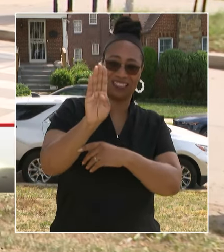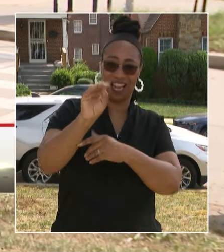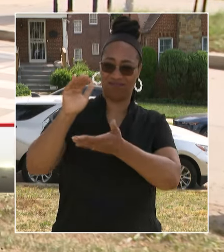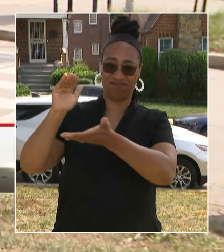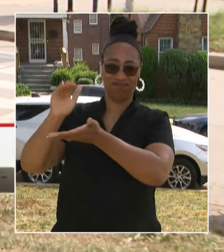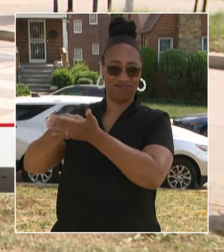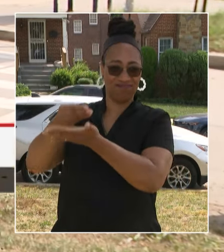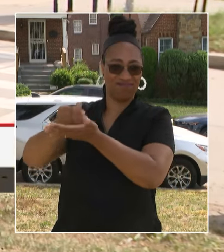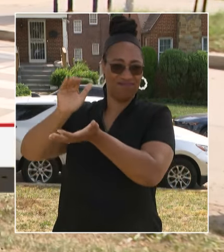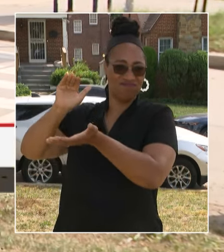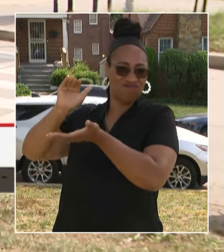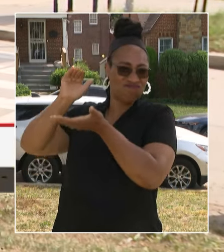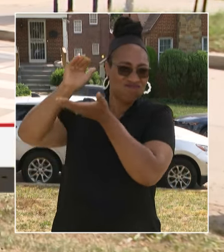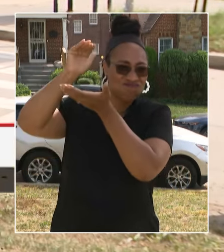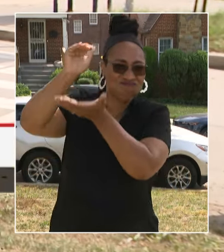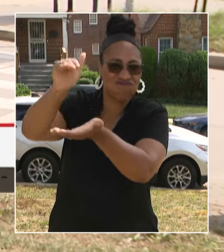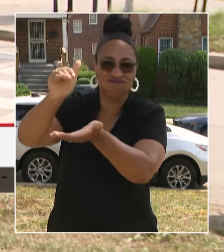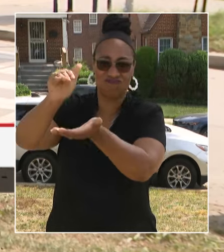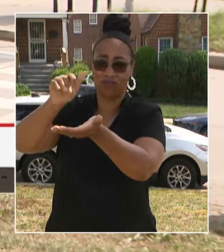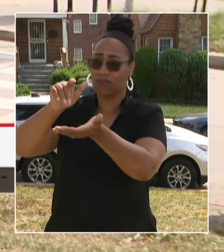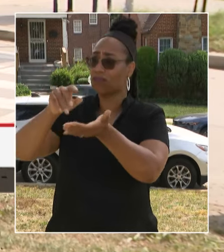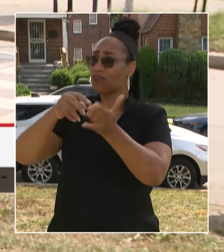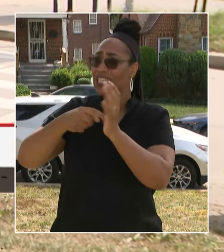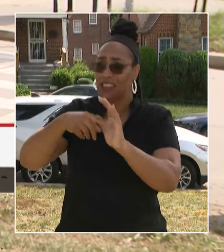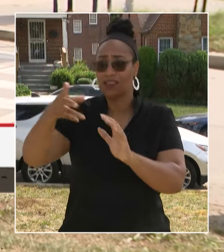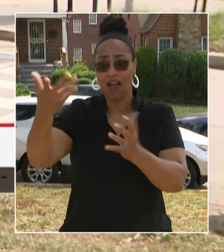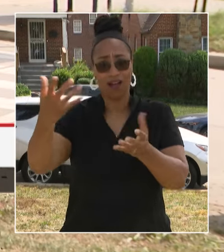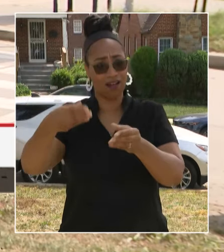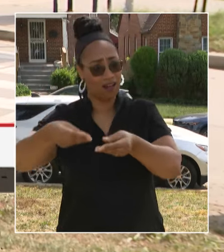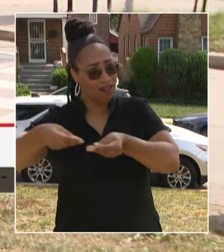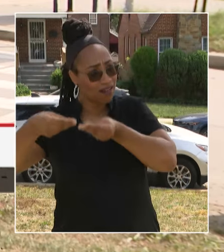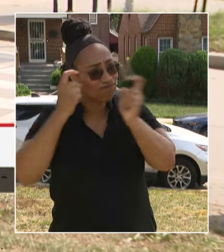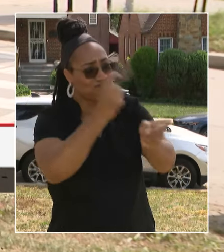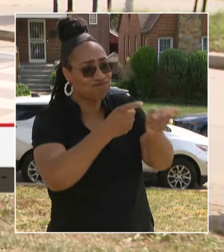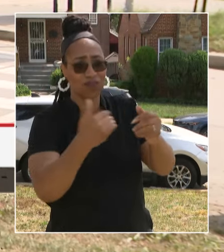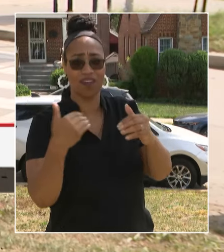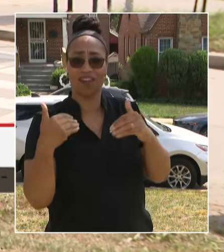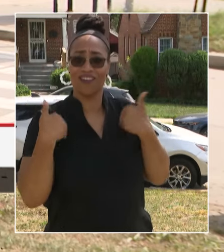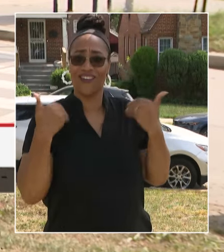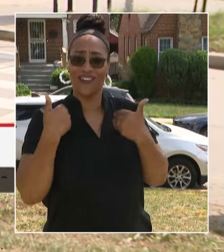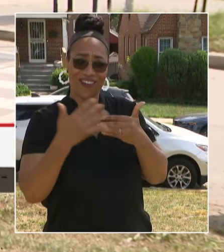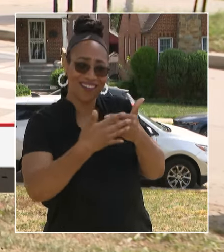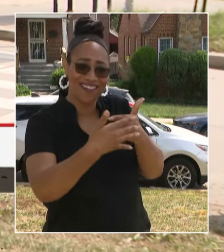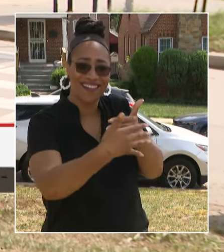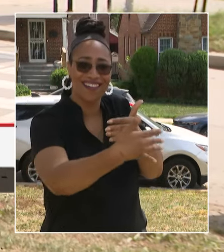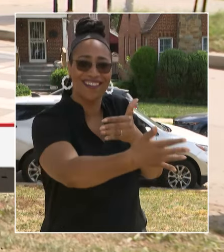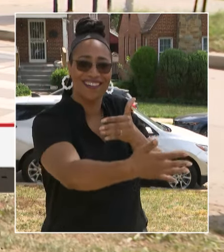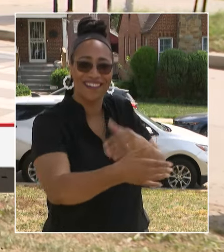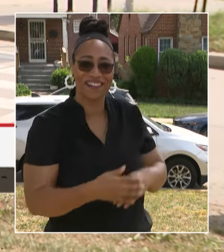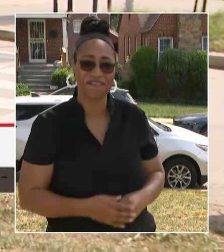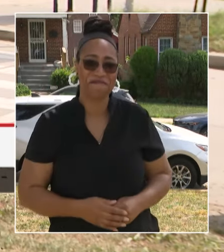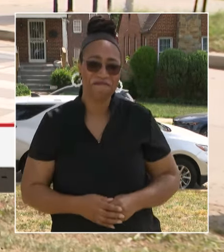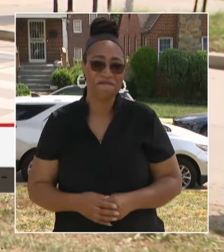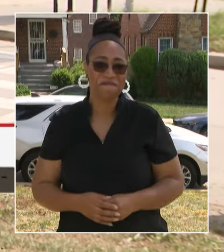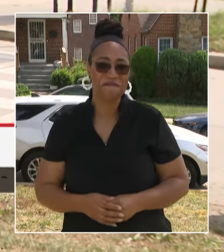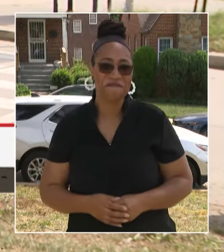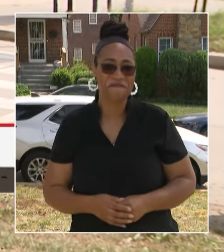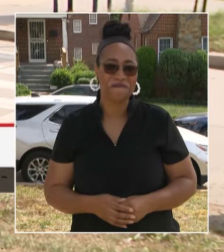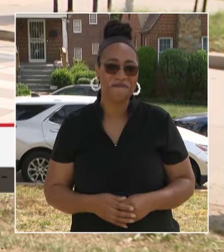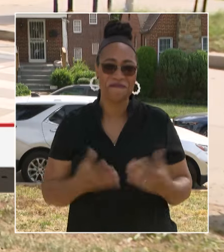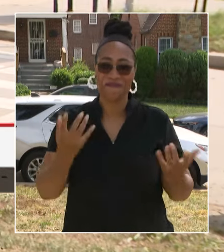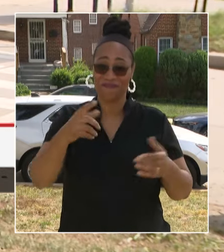because they always say, if you touch a rock, you touch the past. If you touch flowers, you touch the present. But